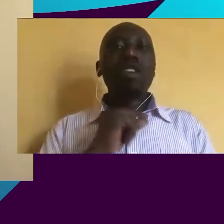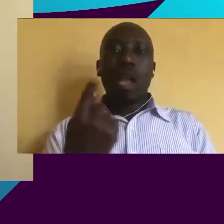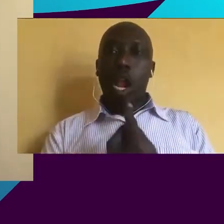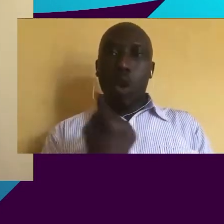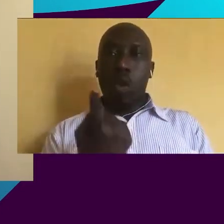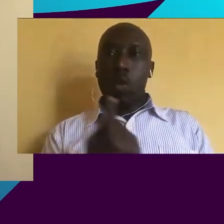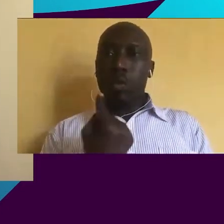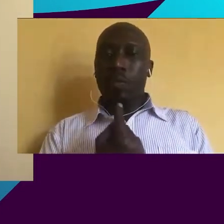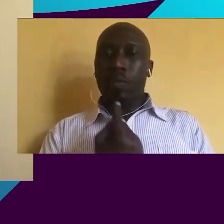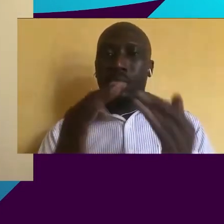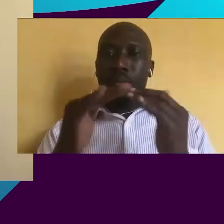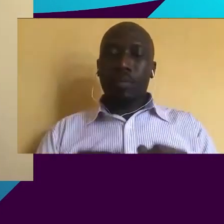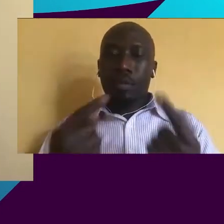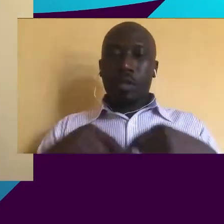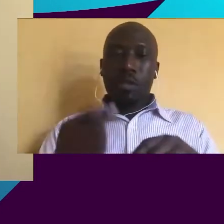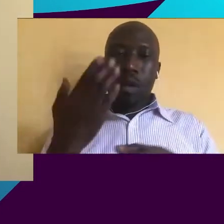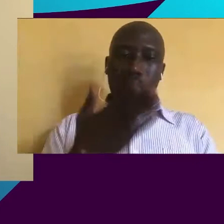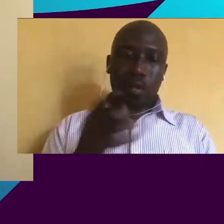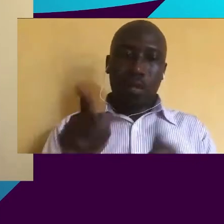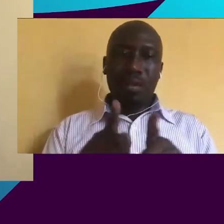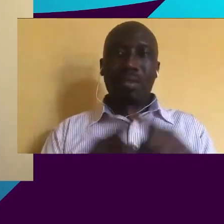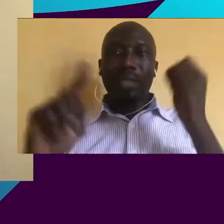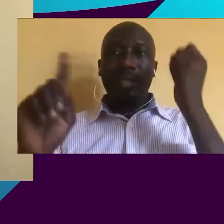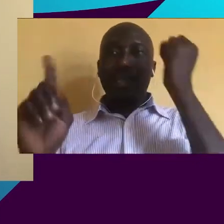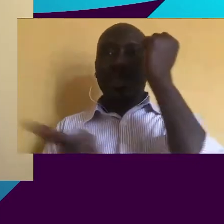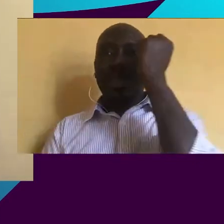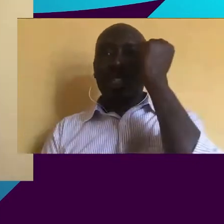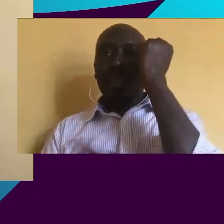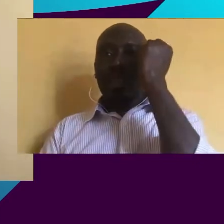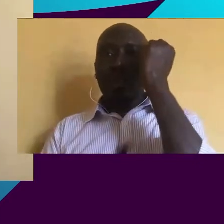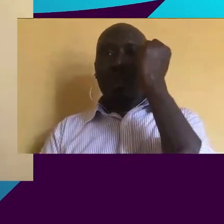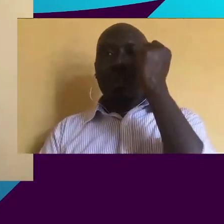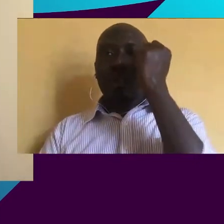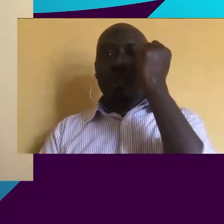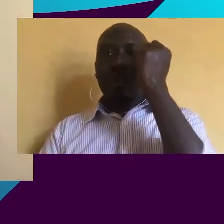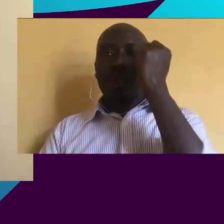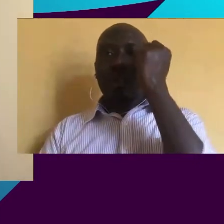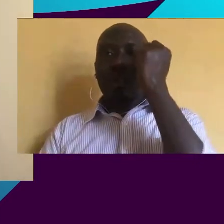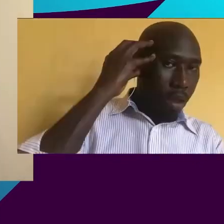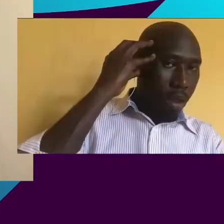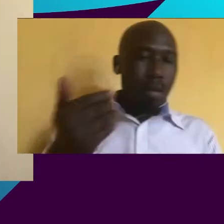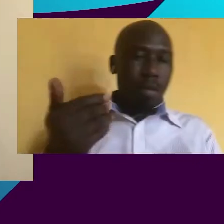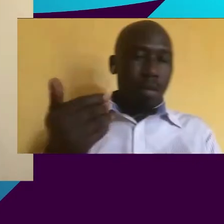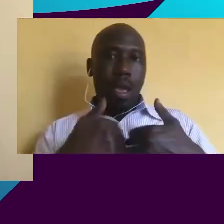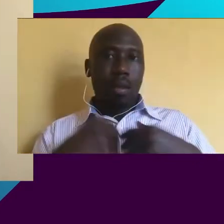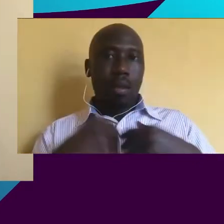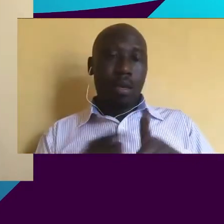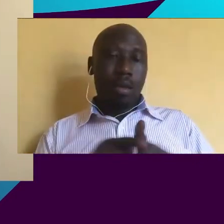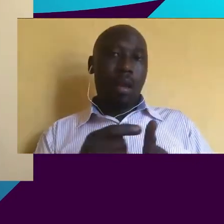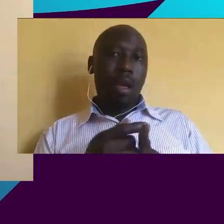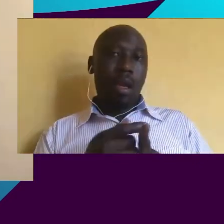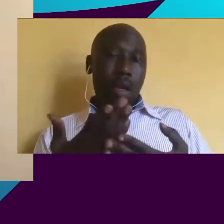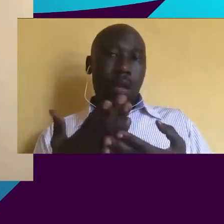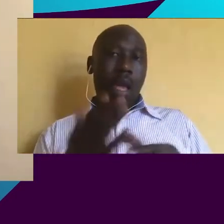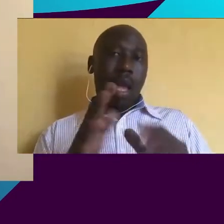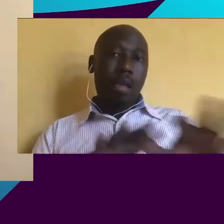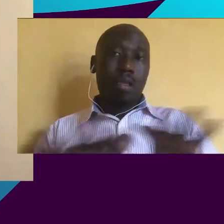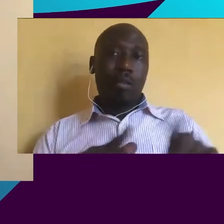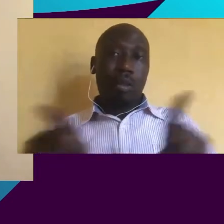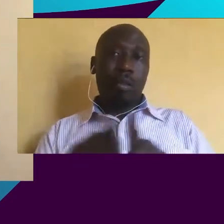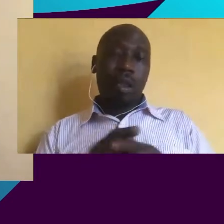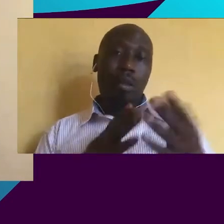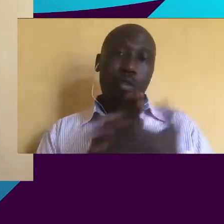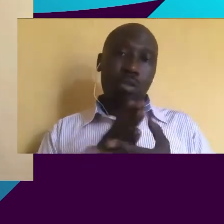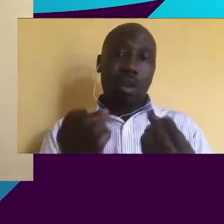We're having sexual harassment. I, for one, am a victim, and I'm sure a lot of girls